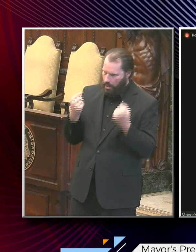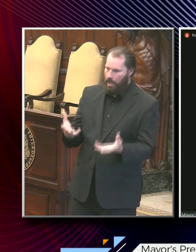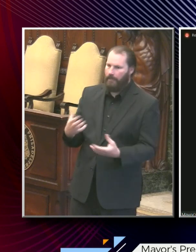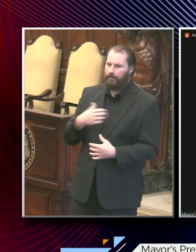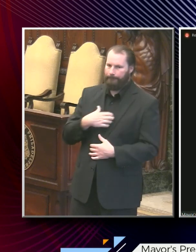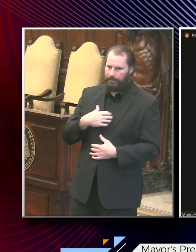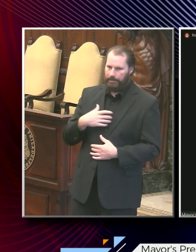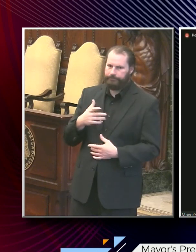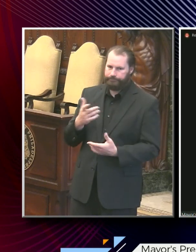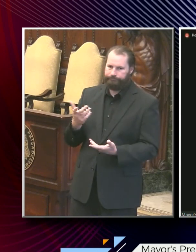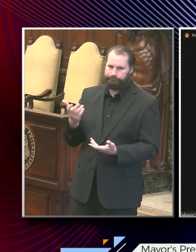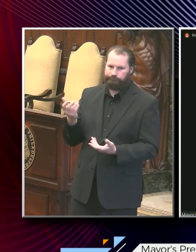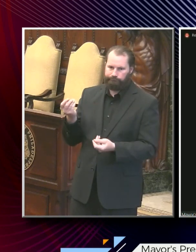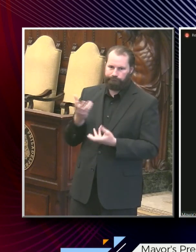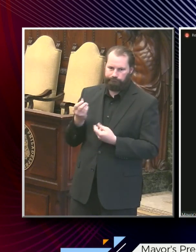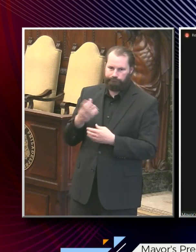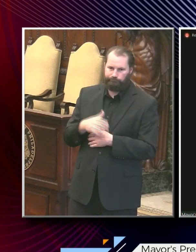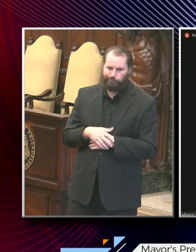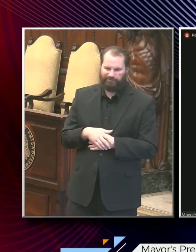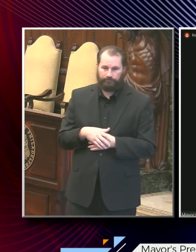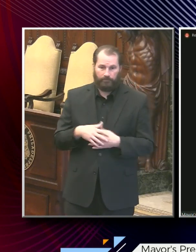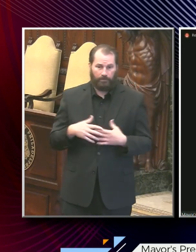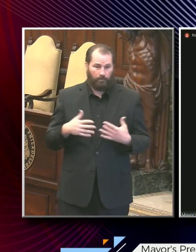for questions on any topic.